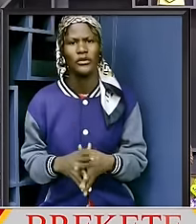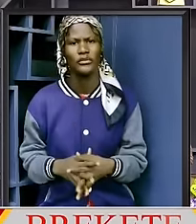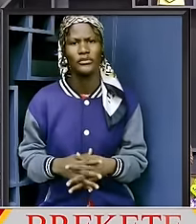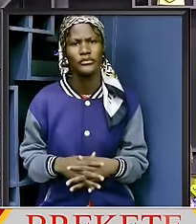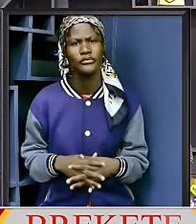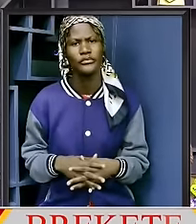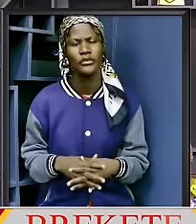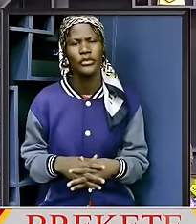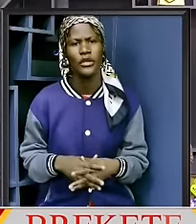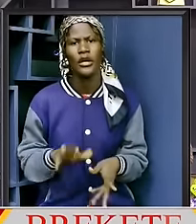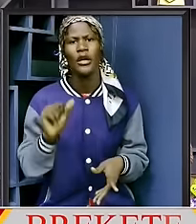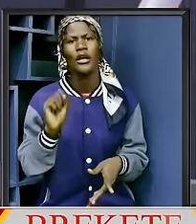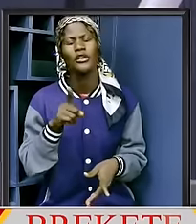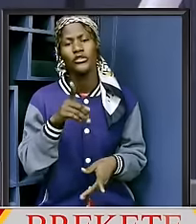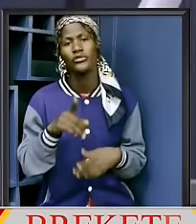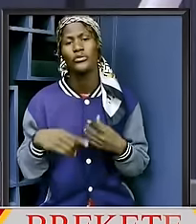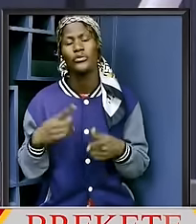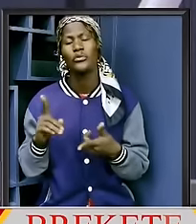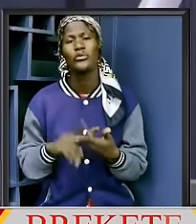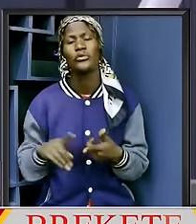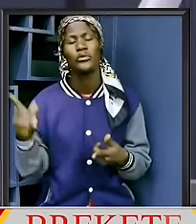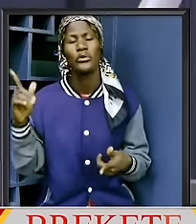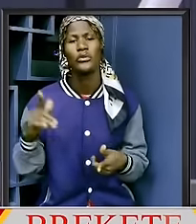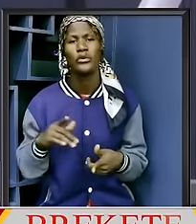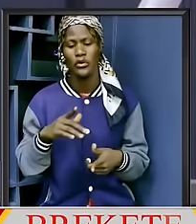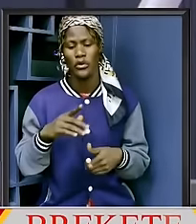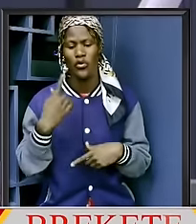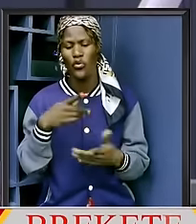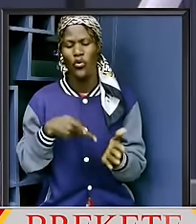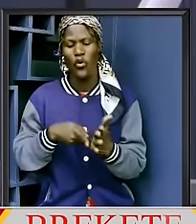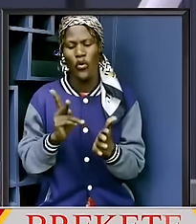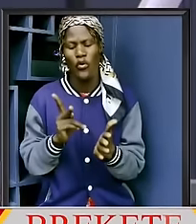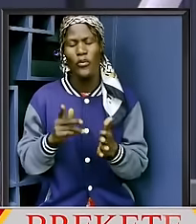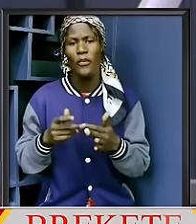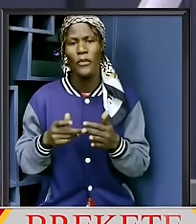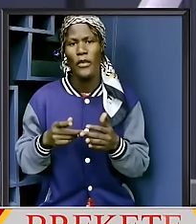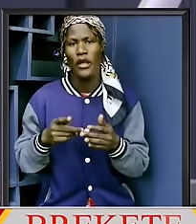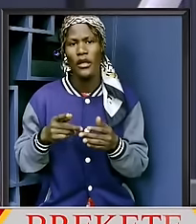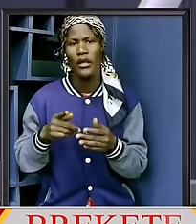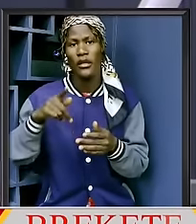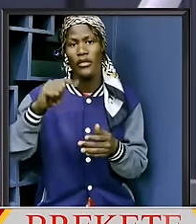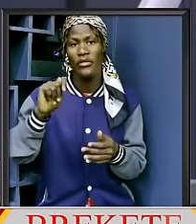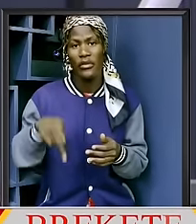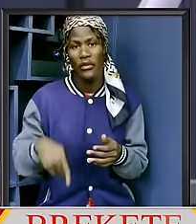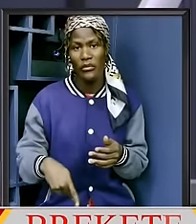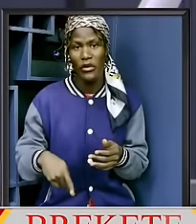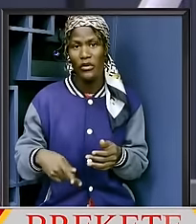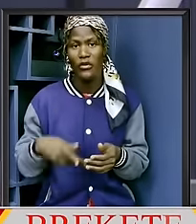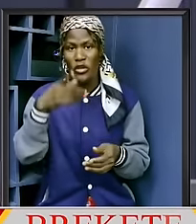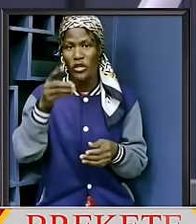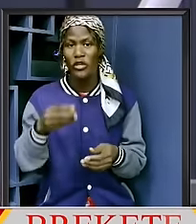If you, as you go Lagos, who pay transport? Who paid for accommodation? Who feed you?